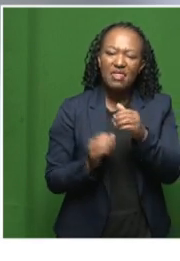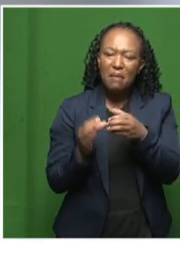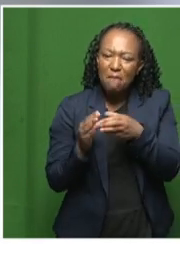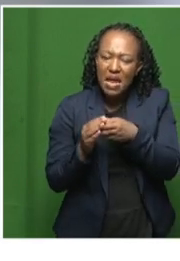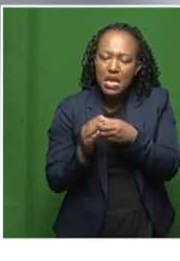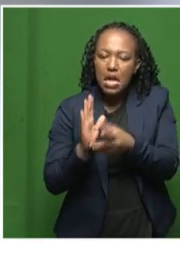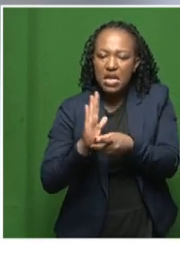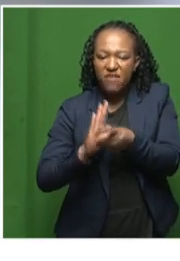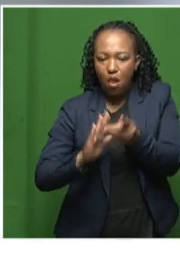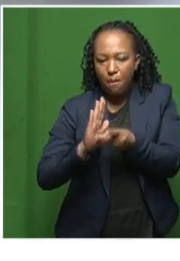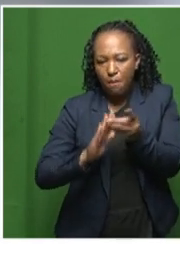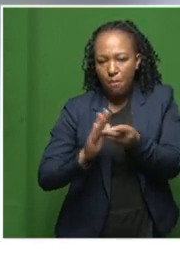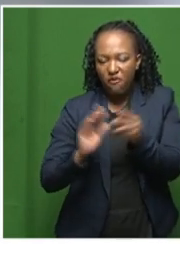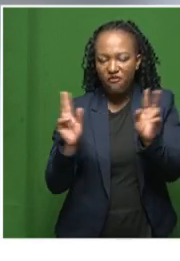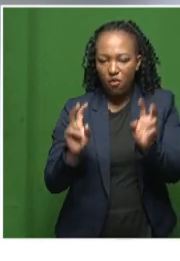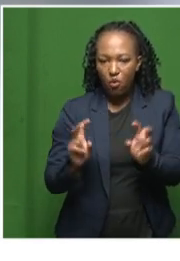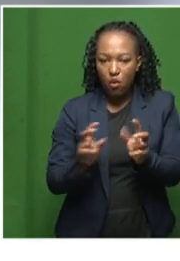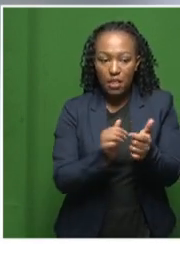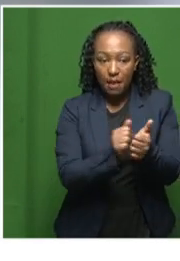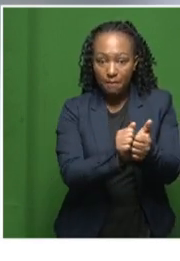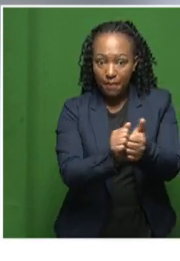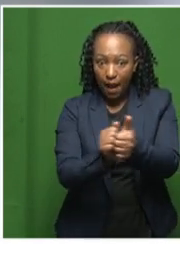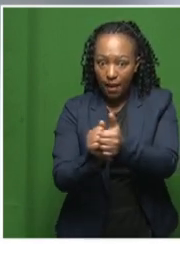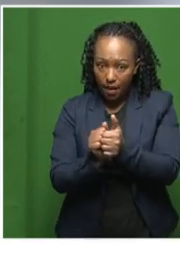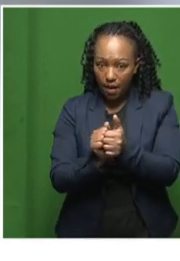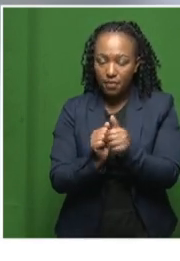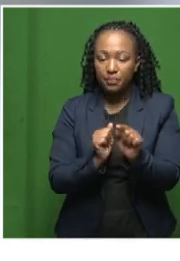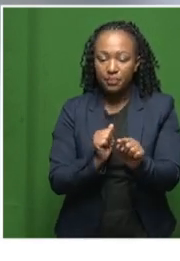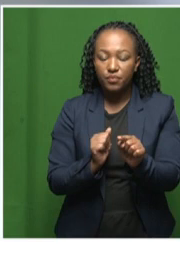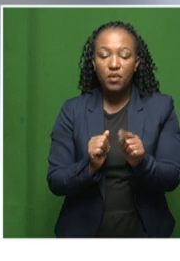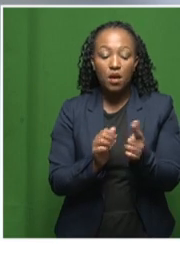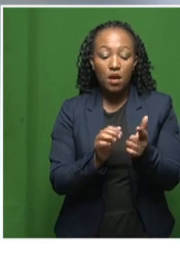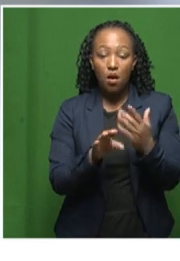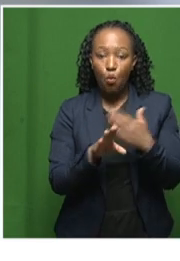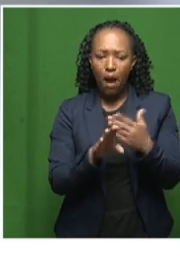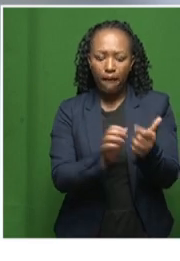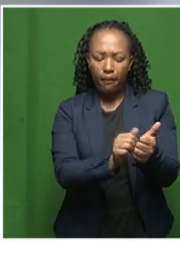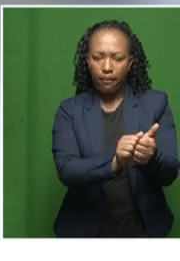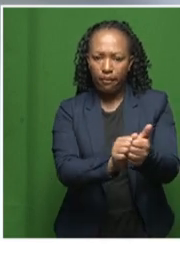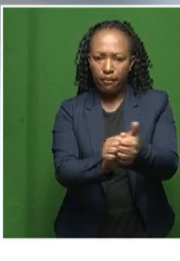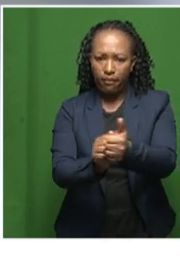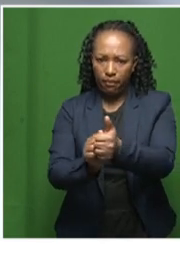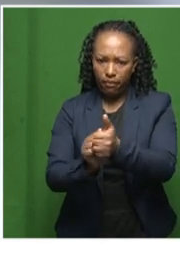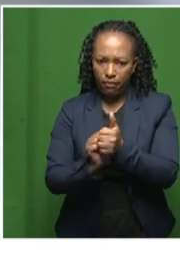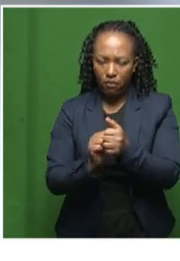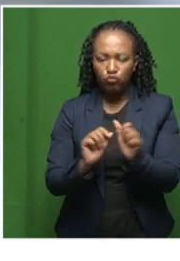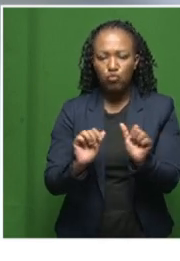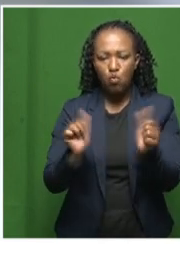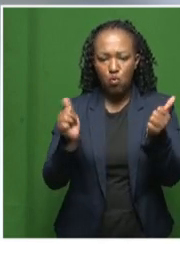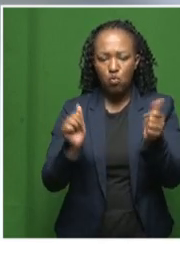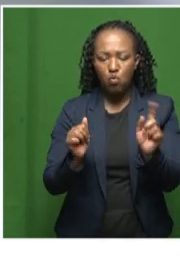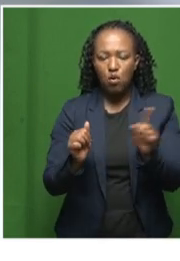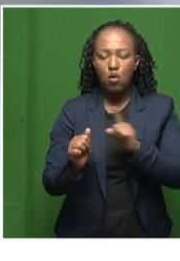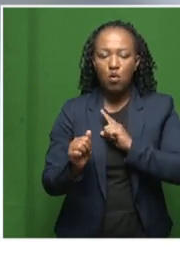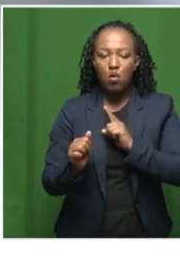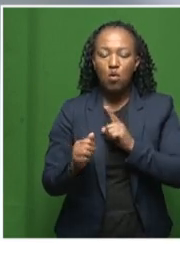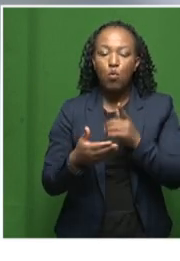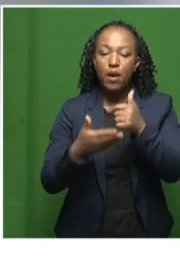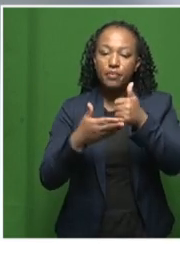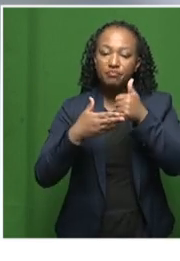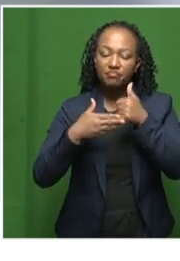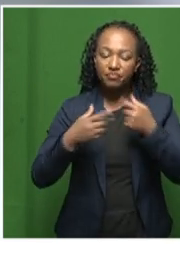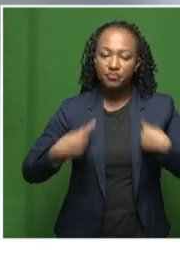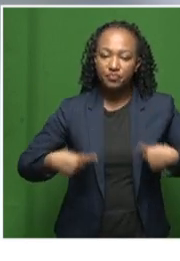productive use partners. What's so efficient about this partnership is that it leverages the comparative advantages to